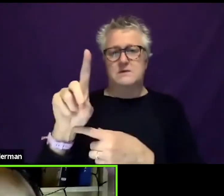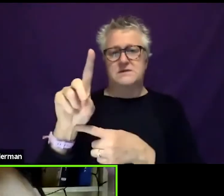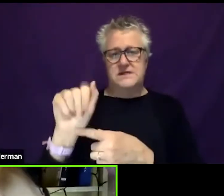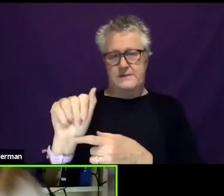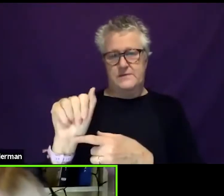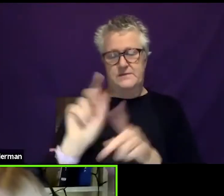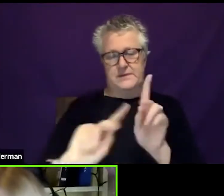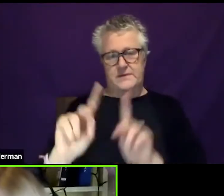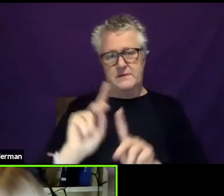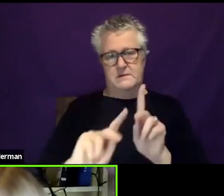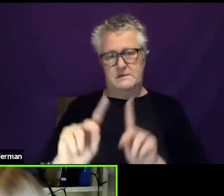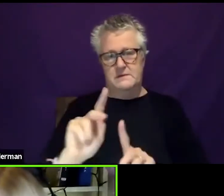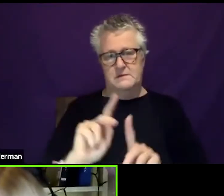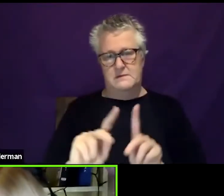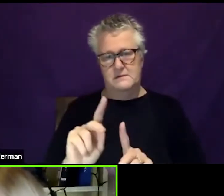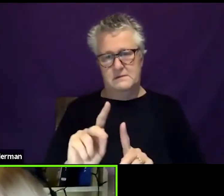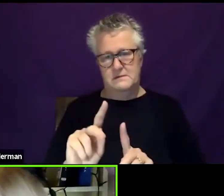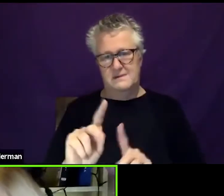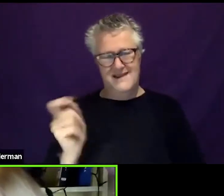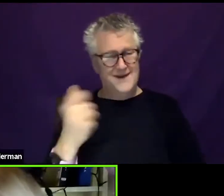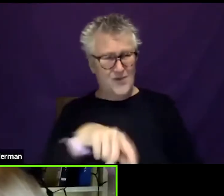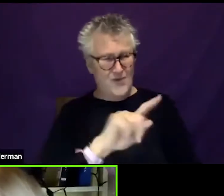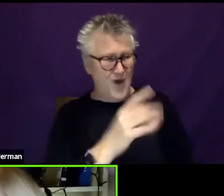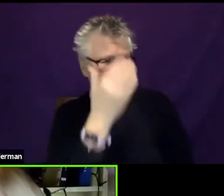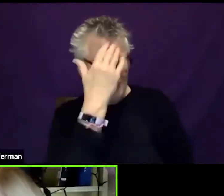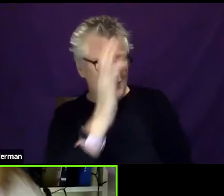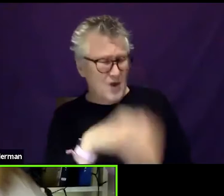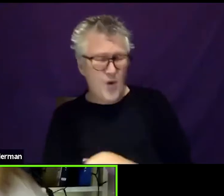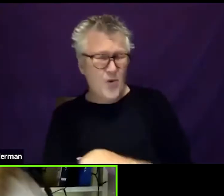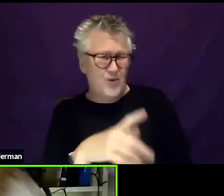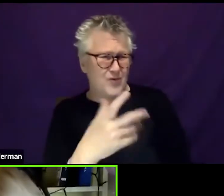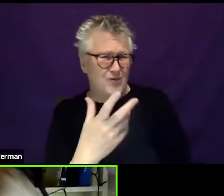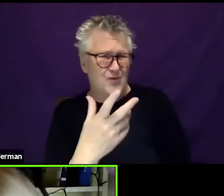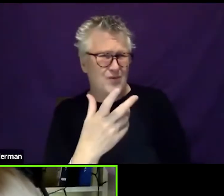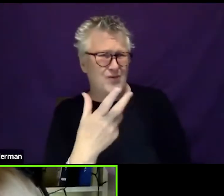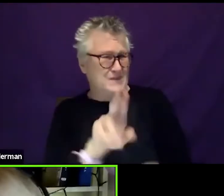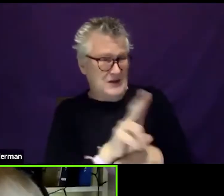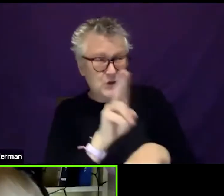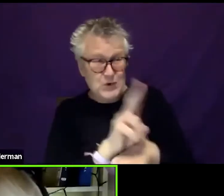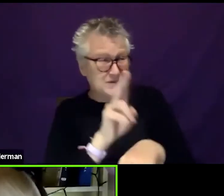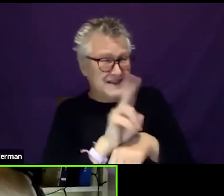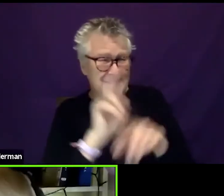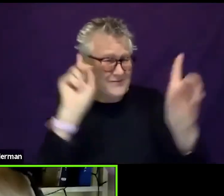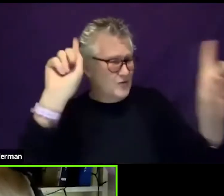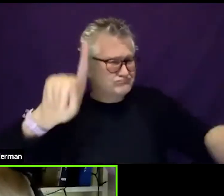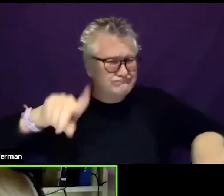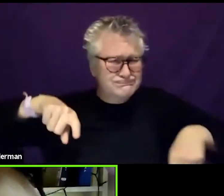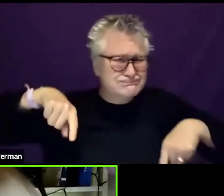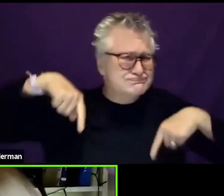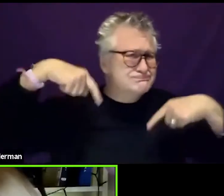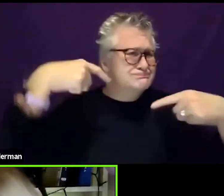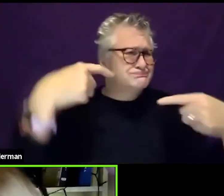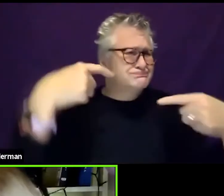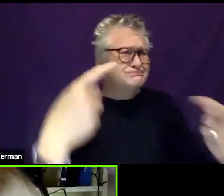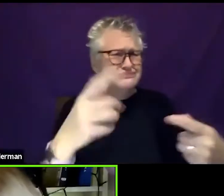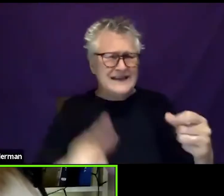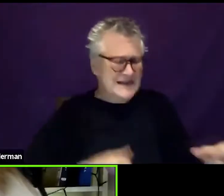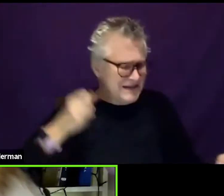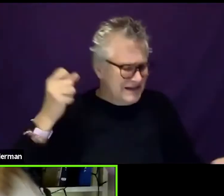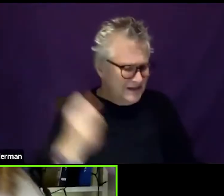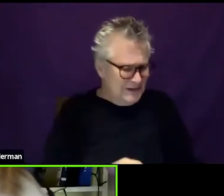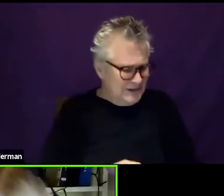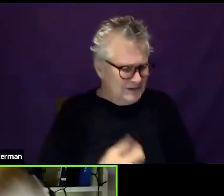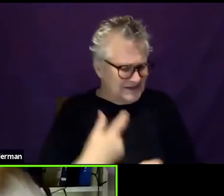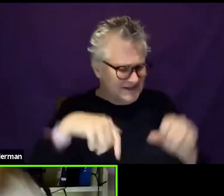Because we all know that they're great, and we've been using them for years. Even back to those old chat rooms